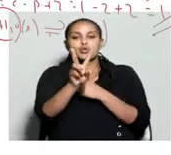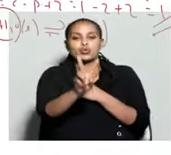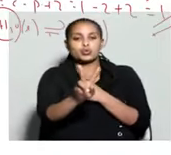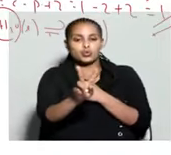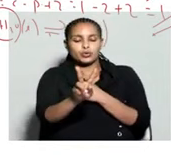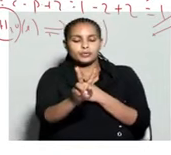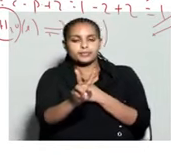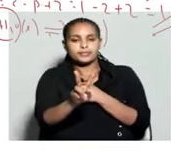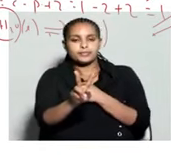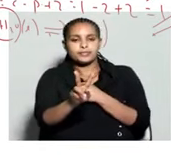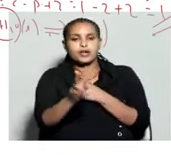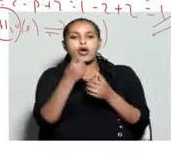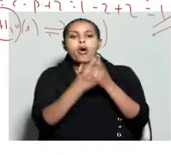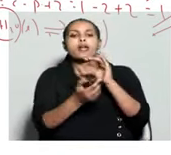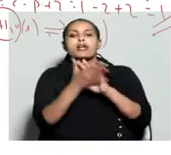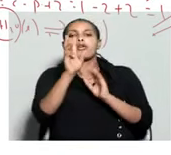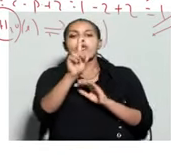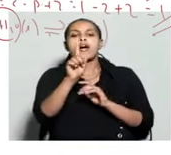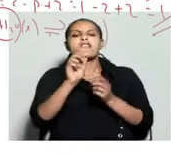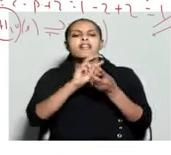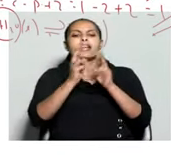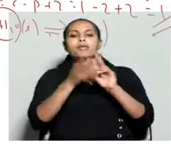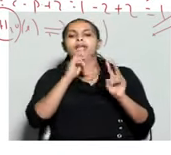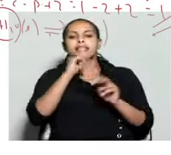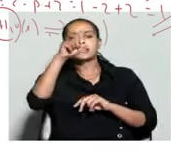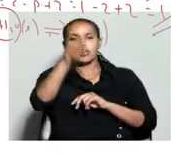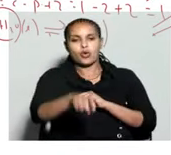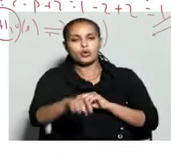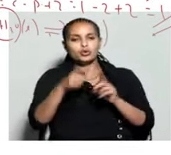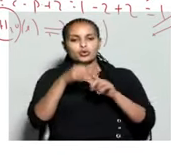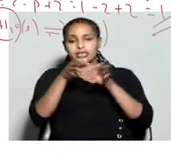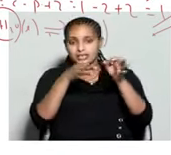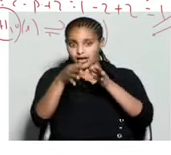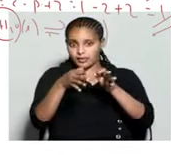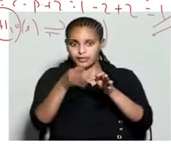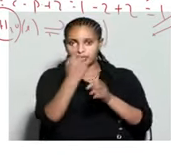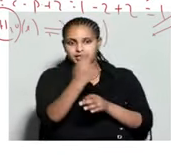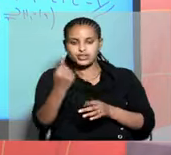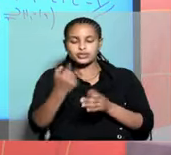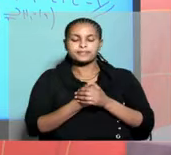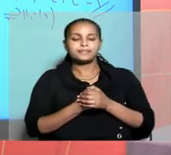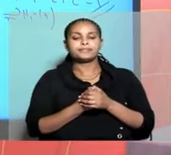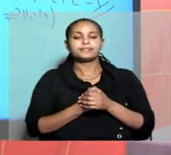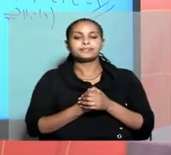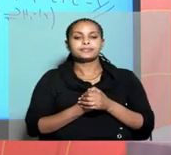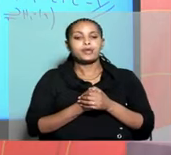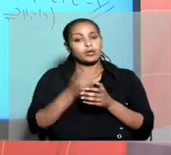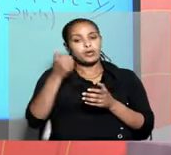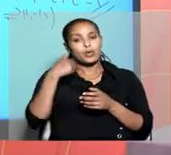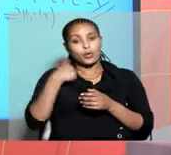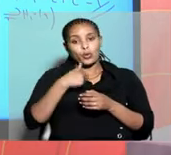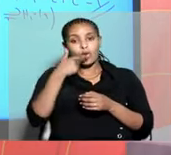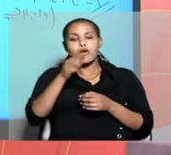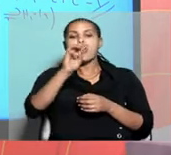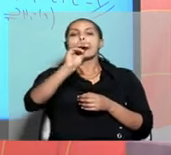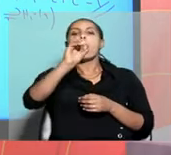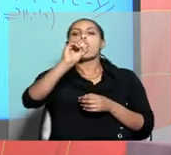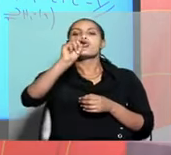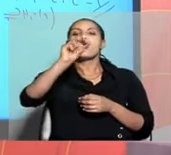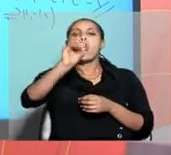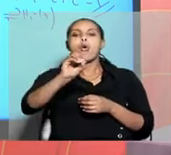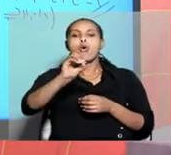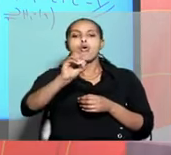2, only one variable is required to describe it. We call it